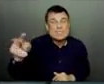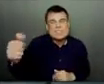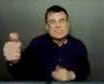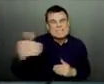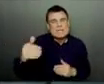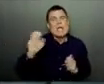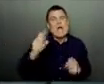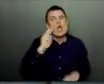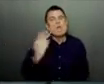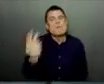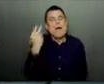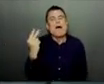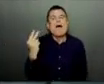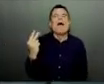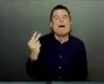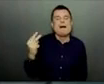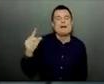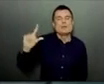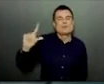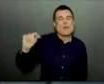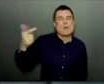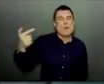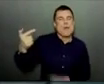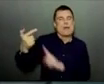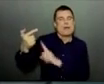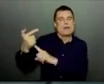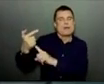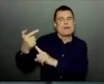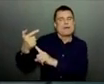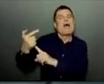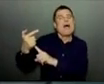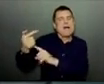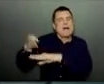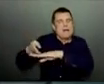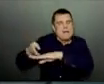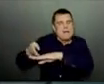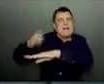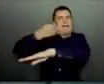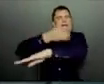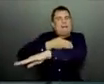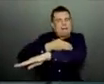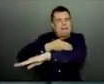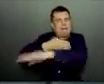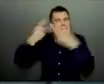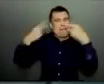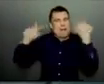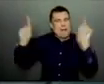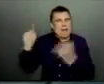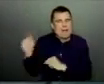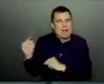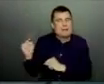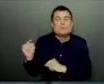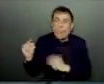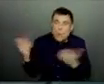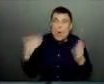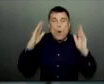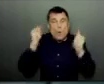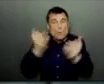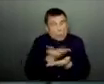following the rules. Every time you choose to do the right thing, you are potentially saving a life.